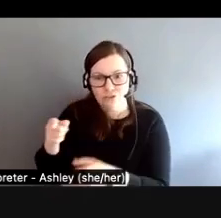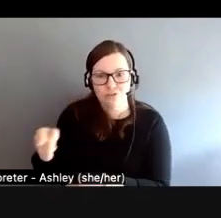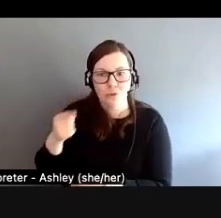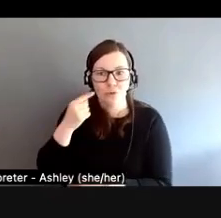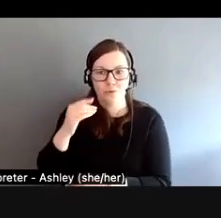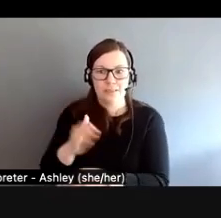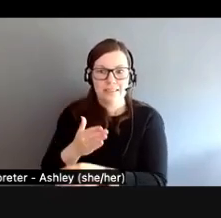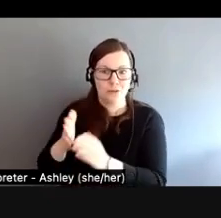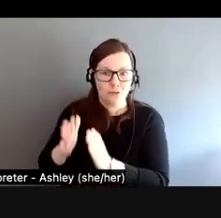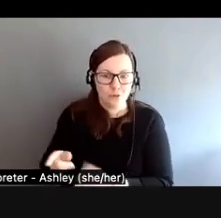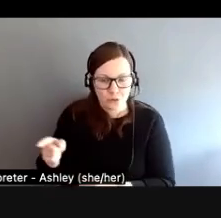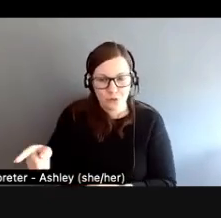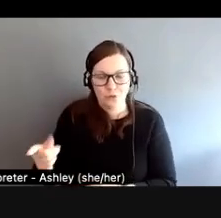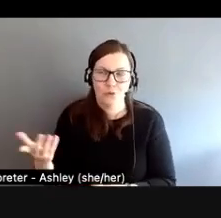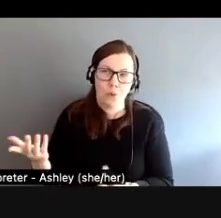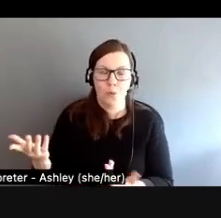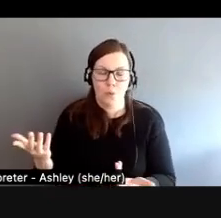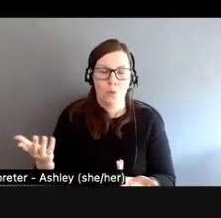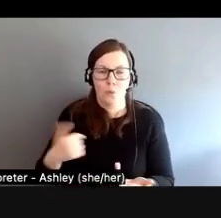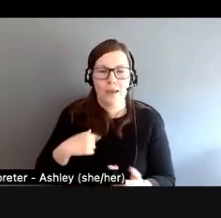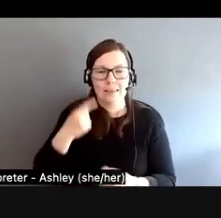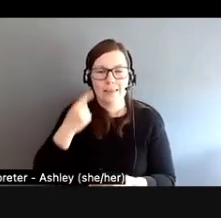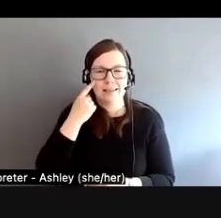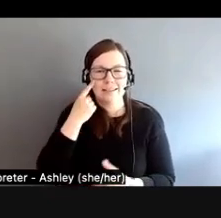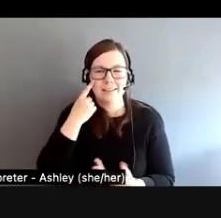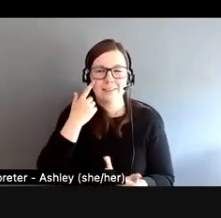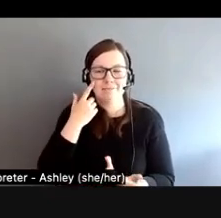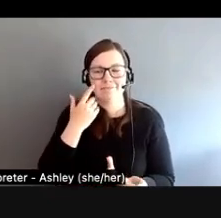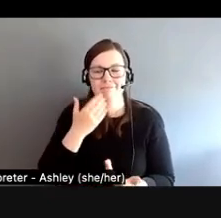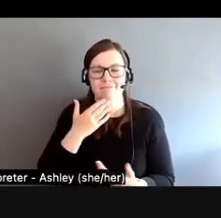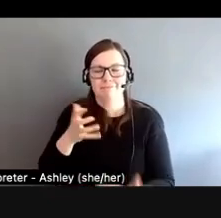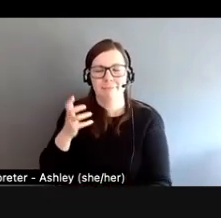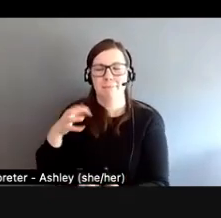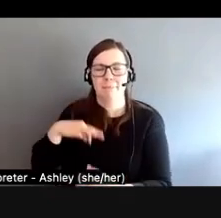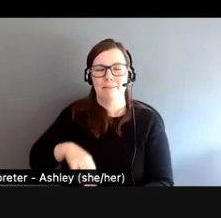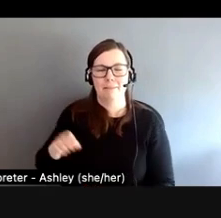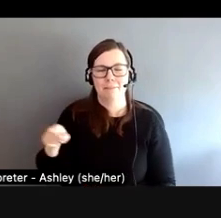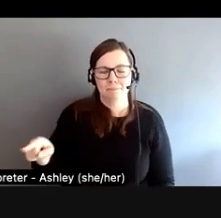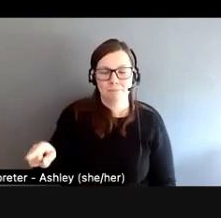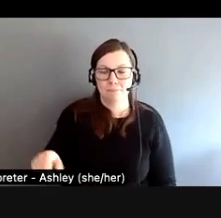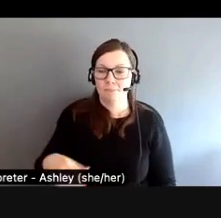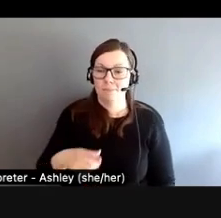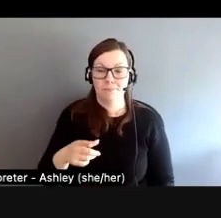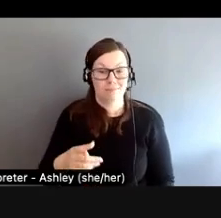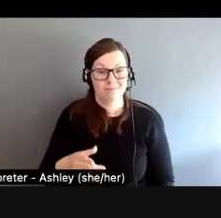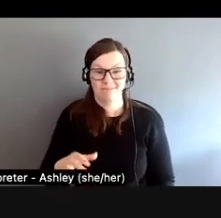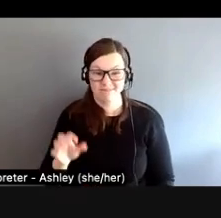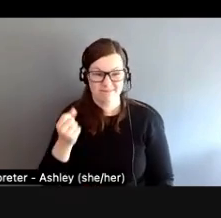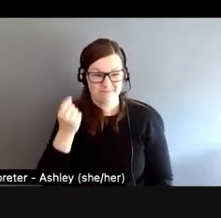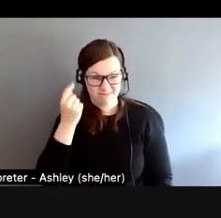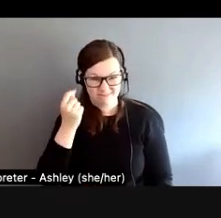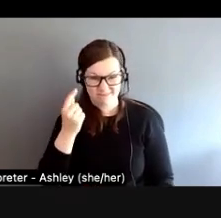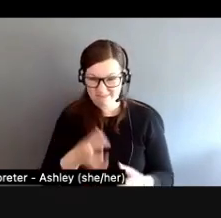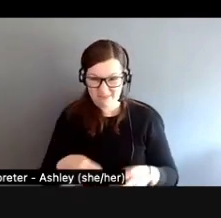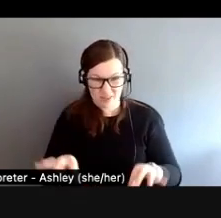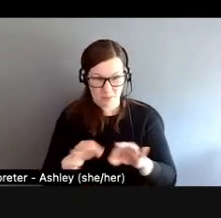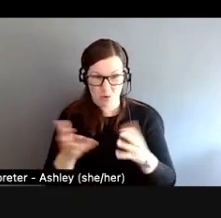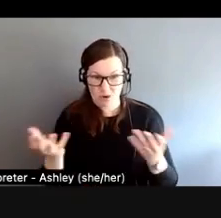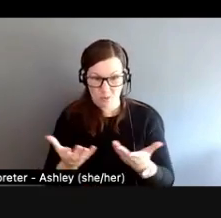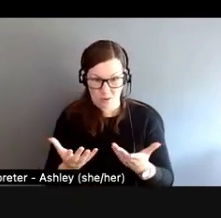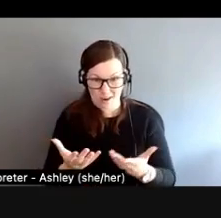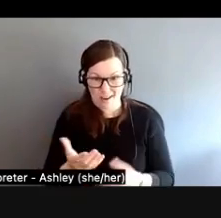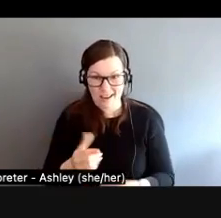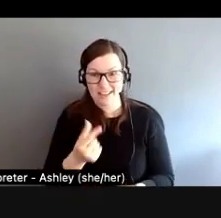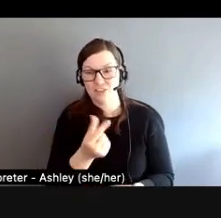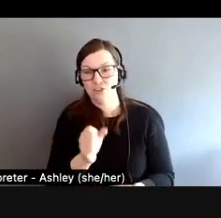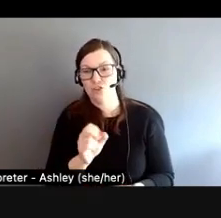best. They have grown up with screens since they were a kid. They know what's trending. They know how to teach